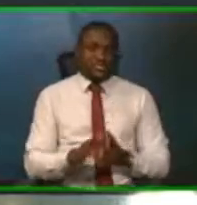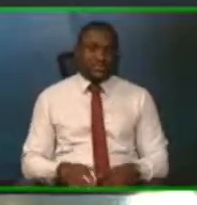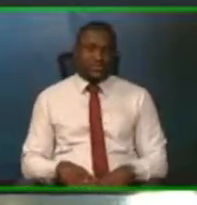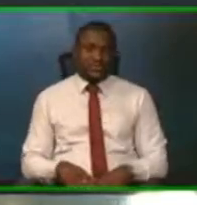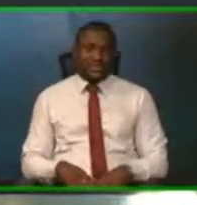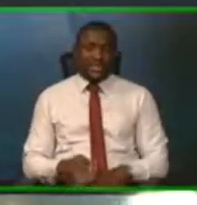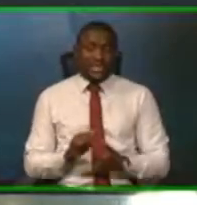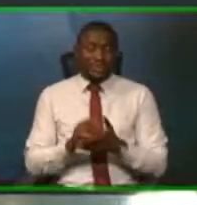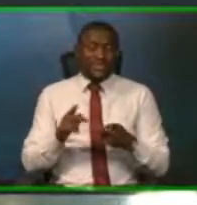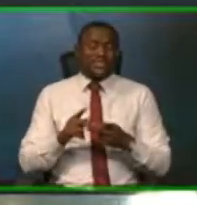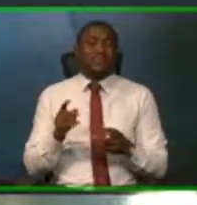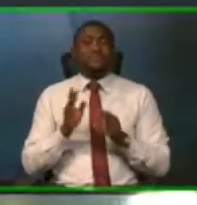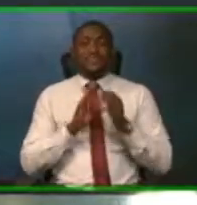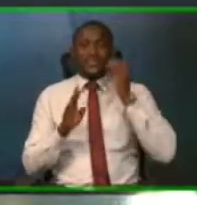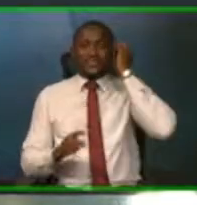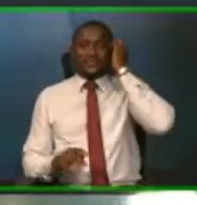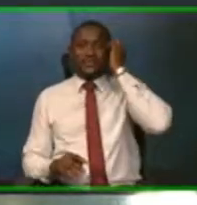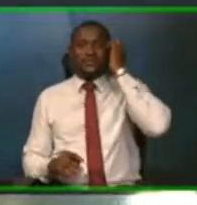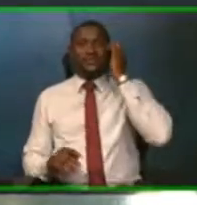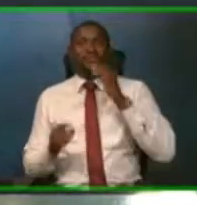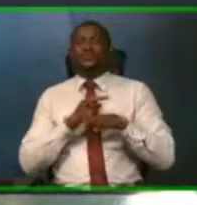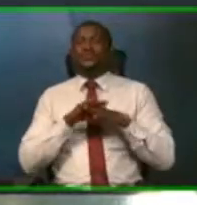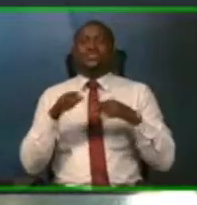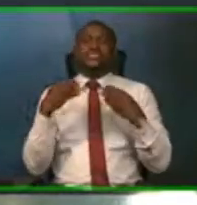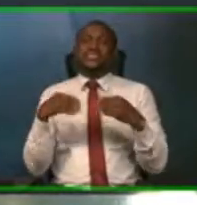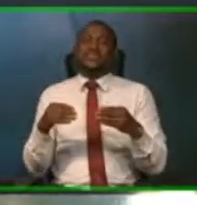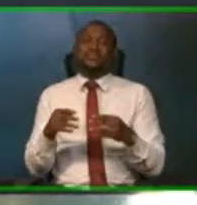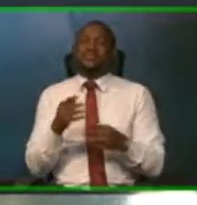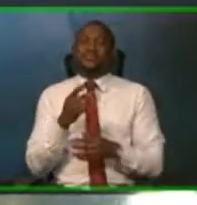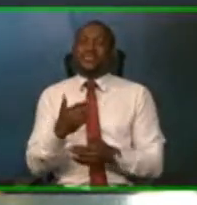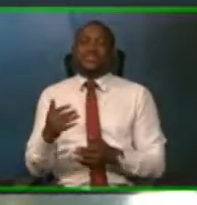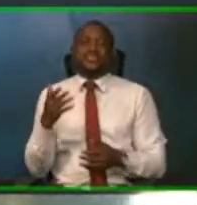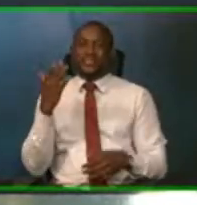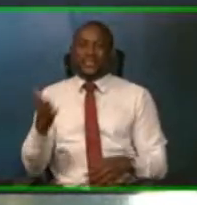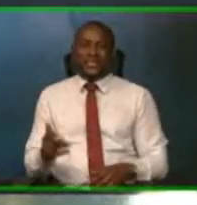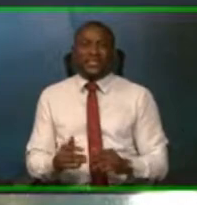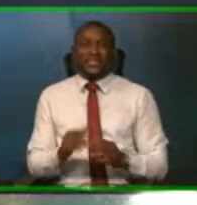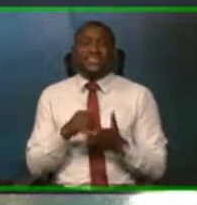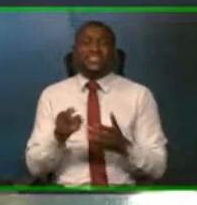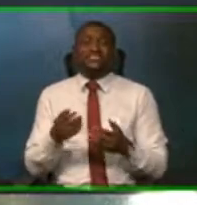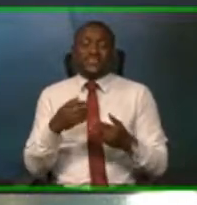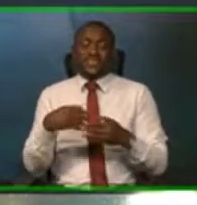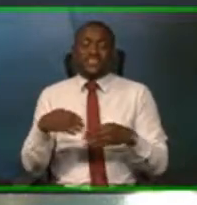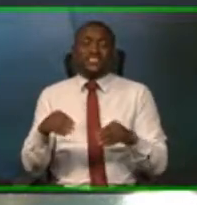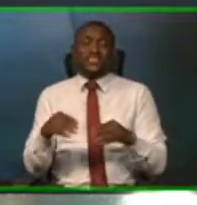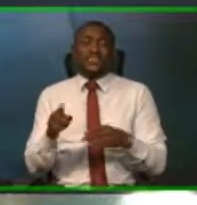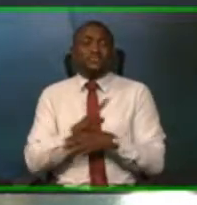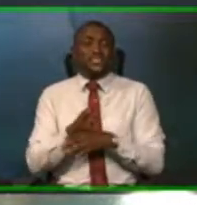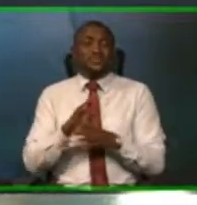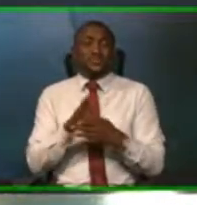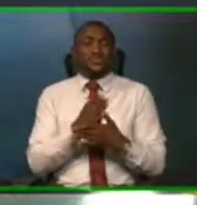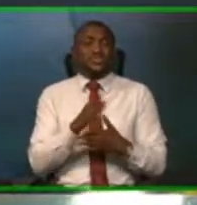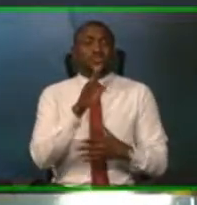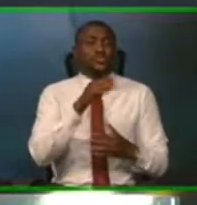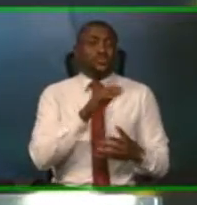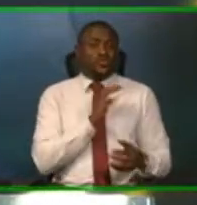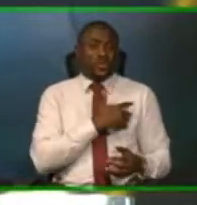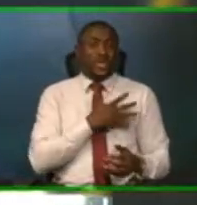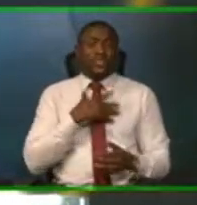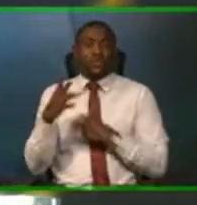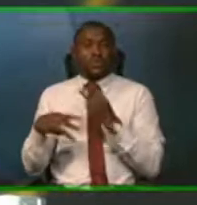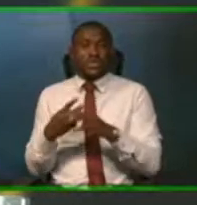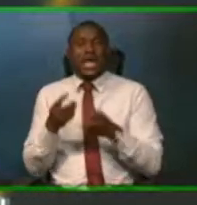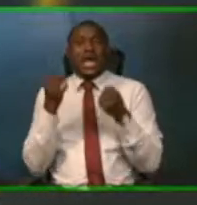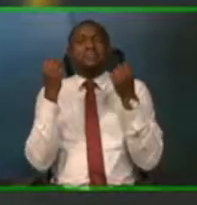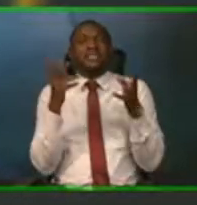of that business. You don't sell products there. It's a transaction between your soul and the world. And many people have